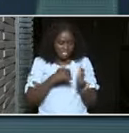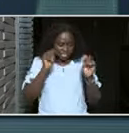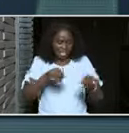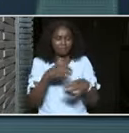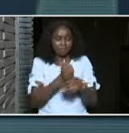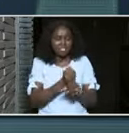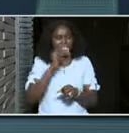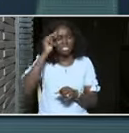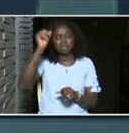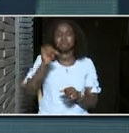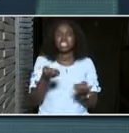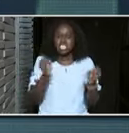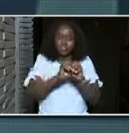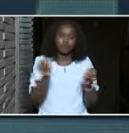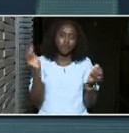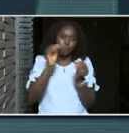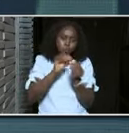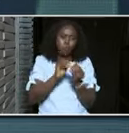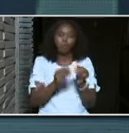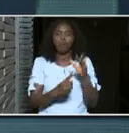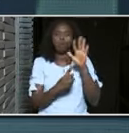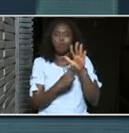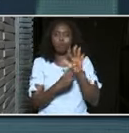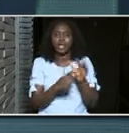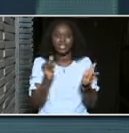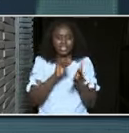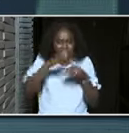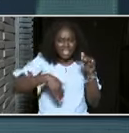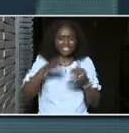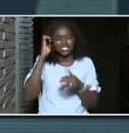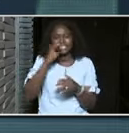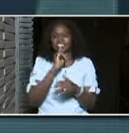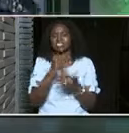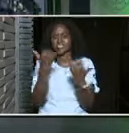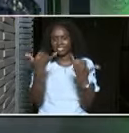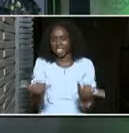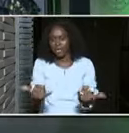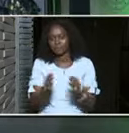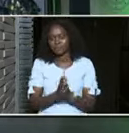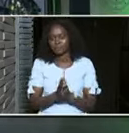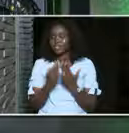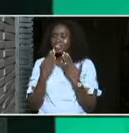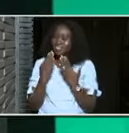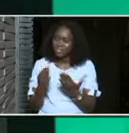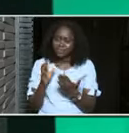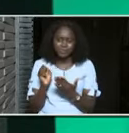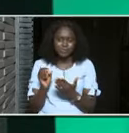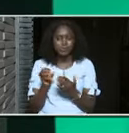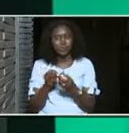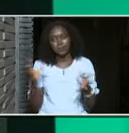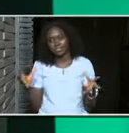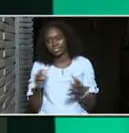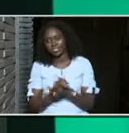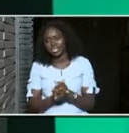make him even more popular than he is. Thank you so much. So as is to set the